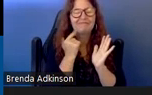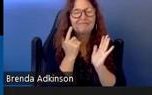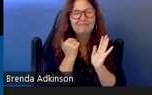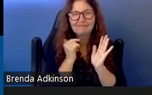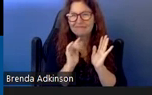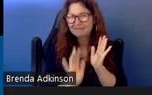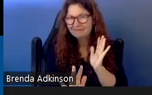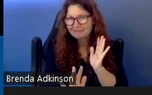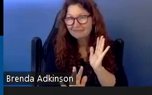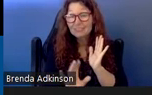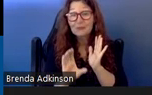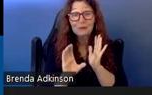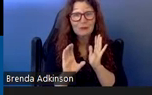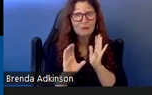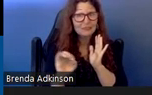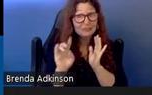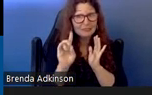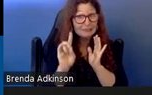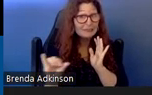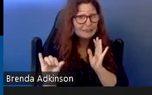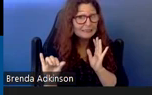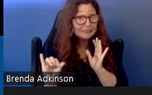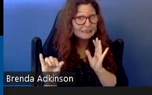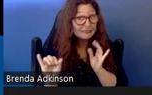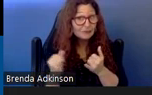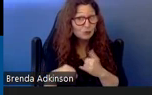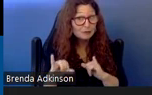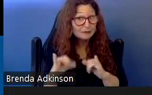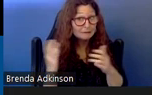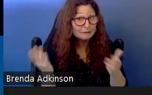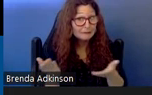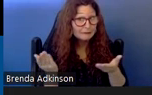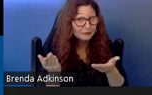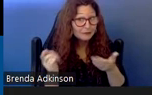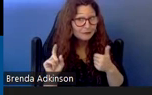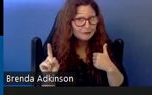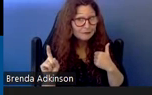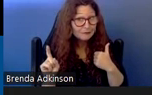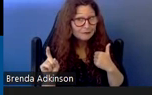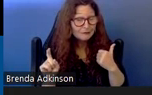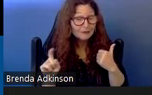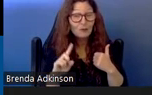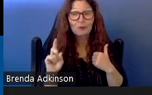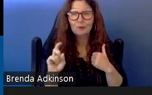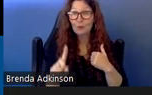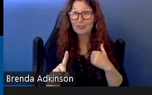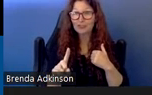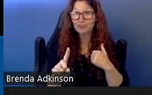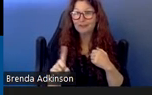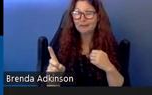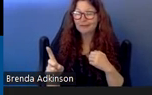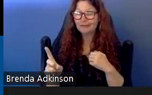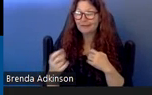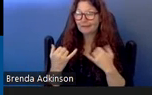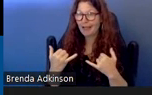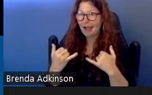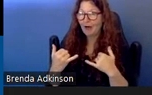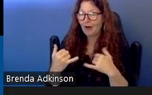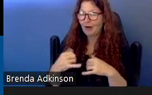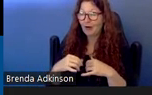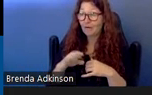So Cindy, if you're still on, a question just came in. And will